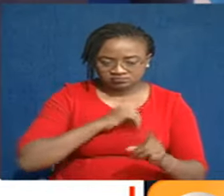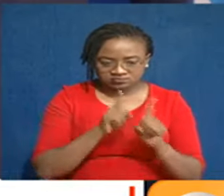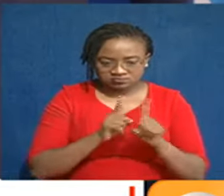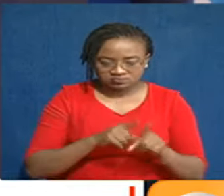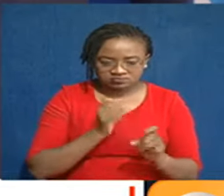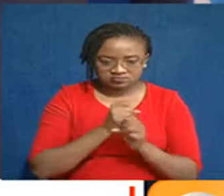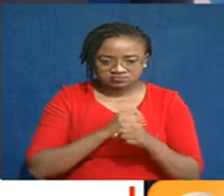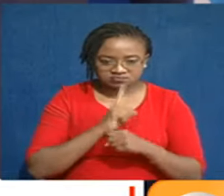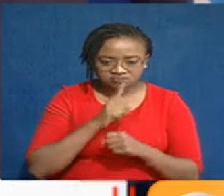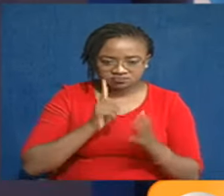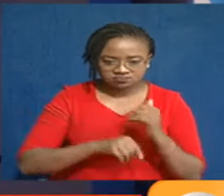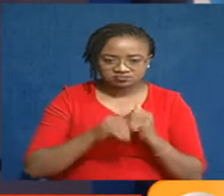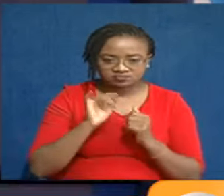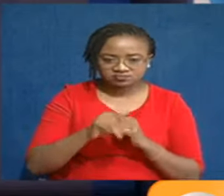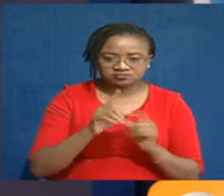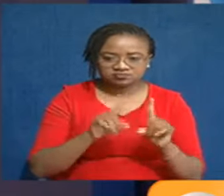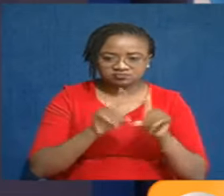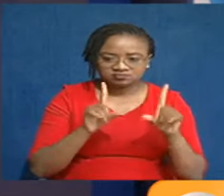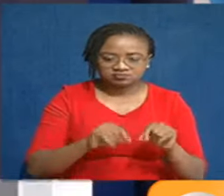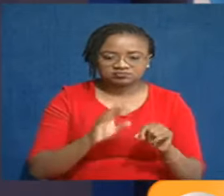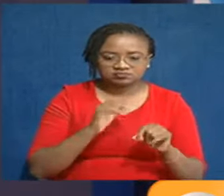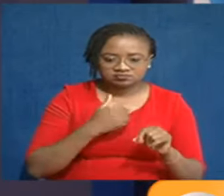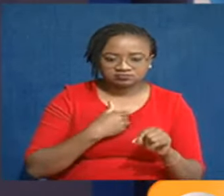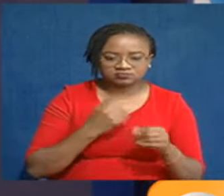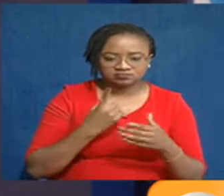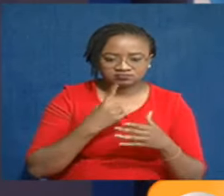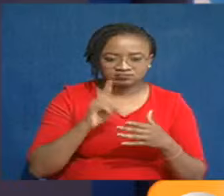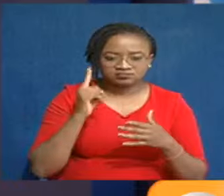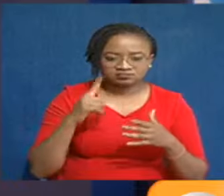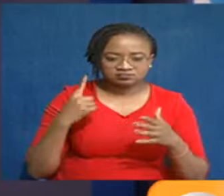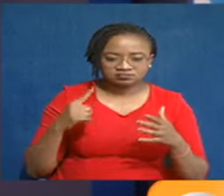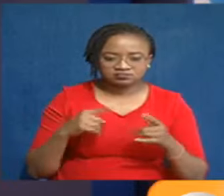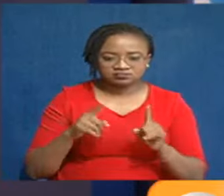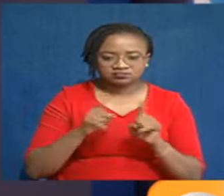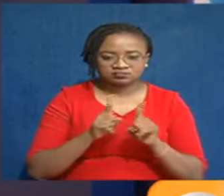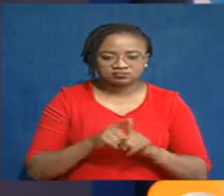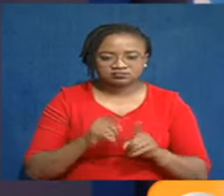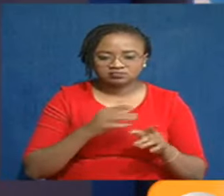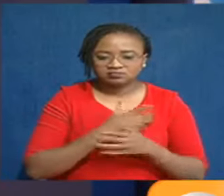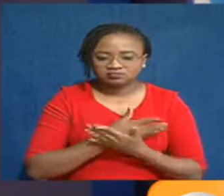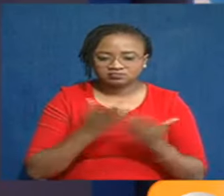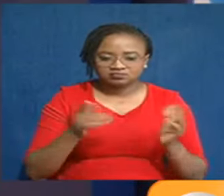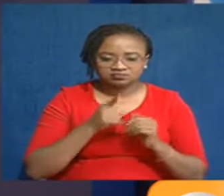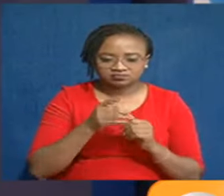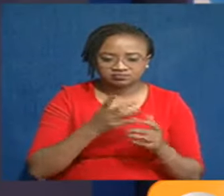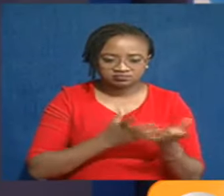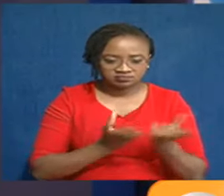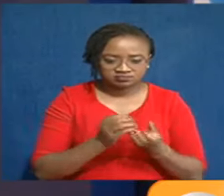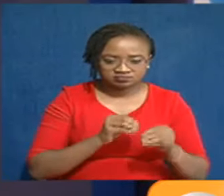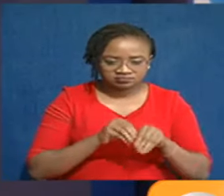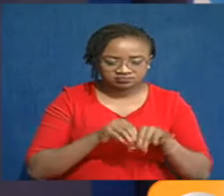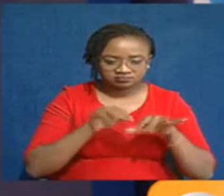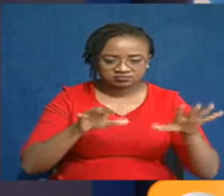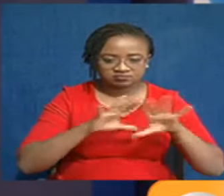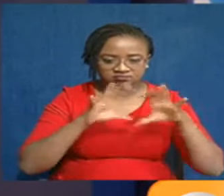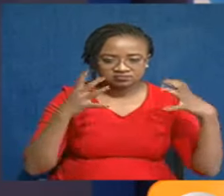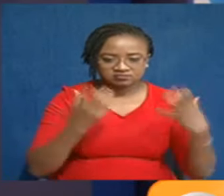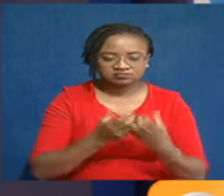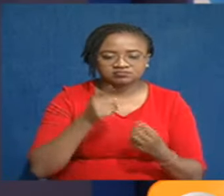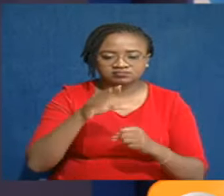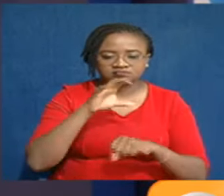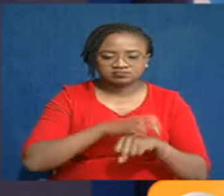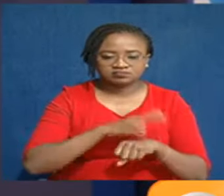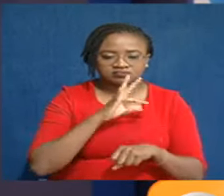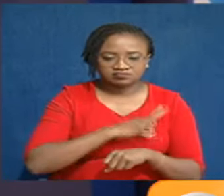card is able to have the right rate, so that whenever you are transacting across the globe, you are actually getting good